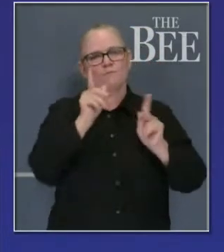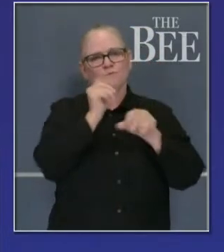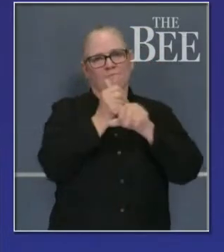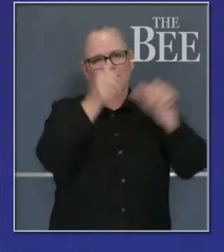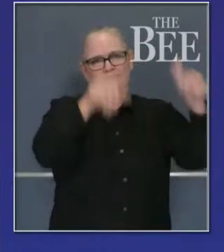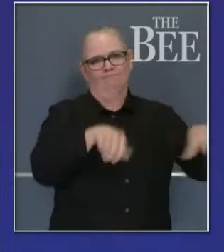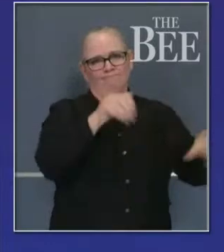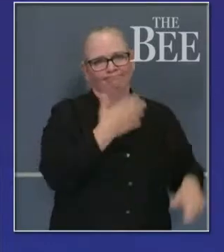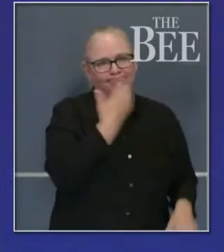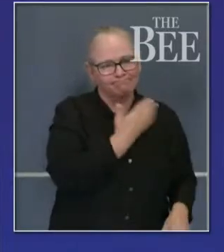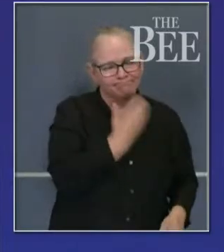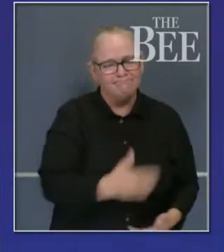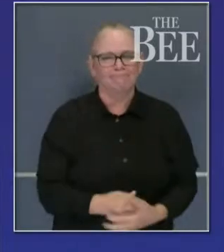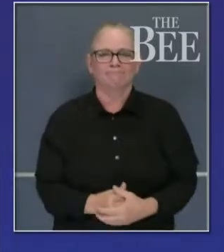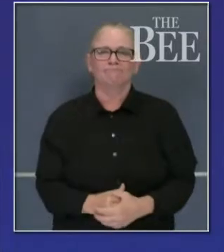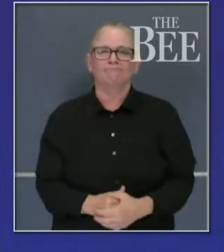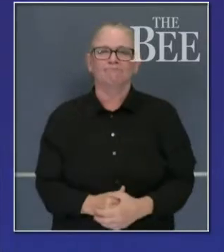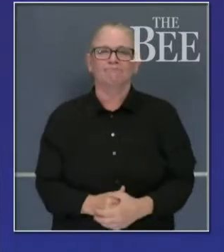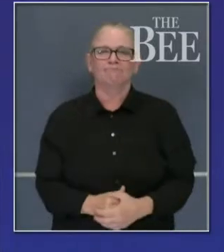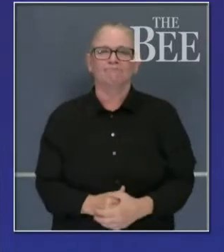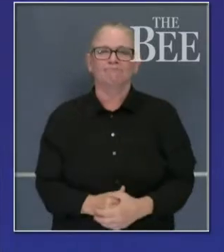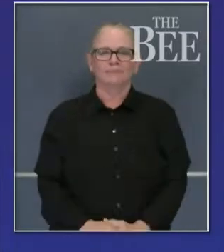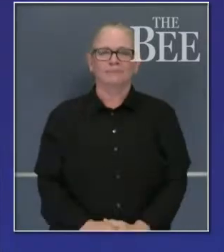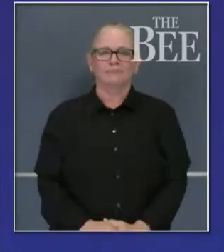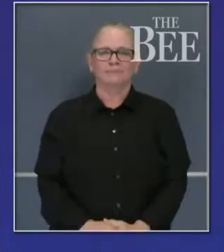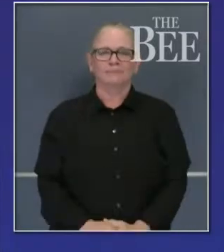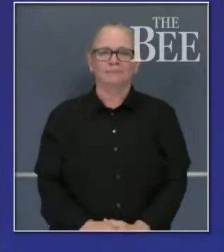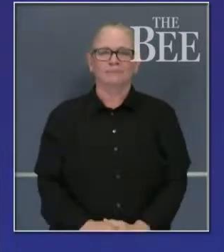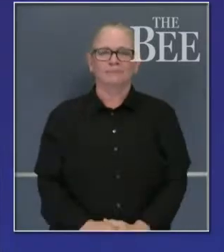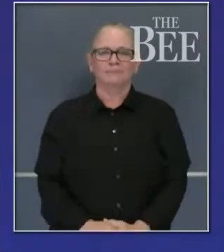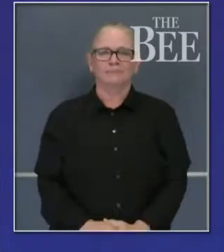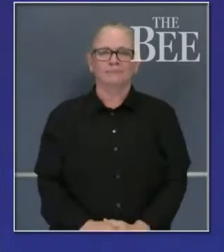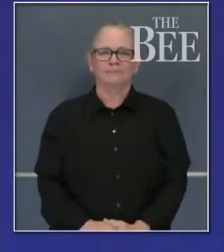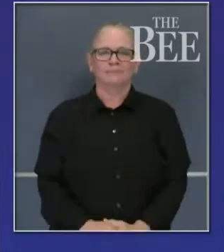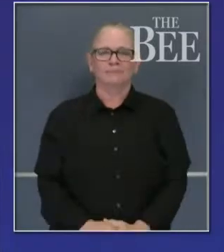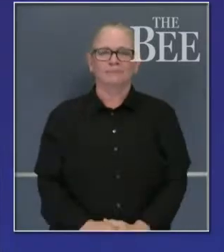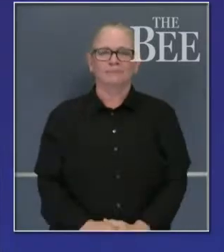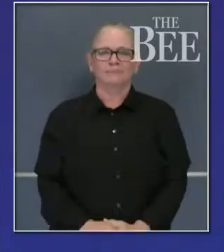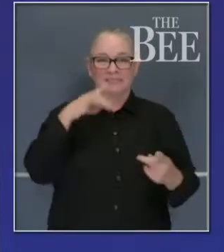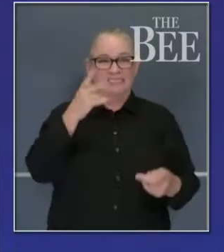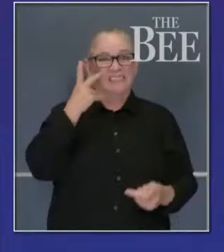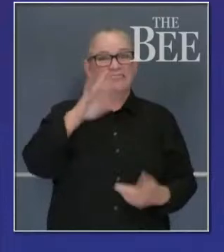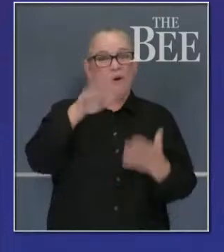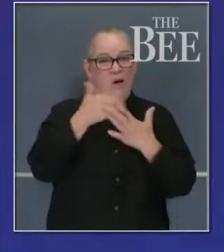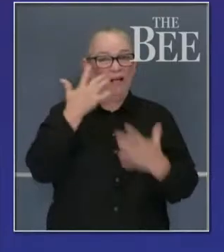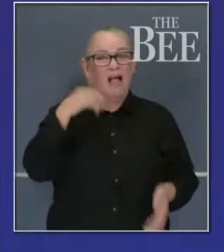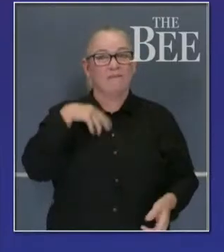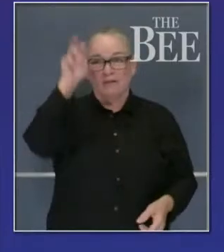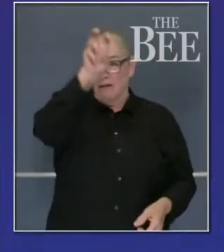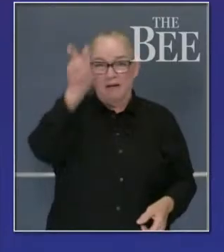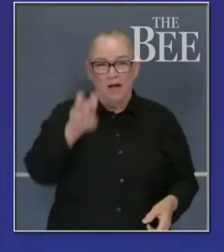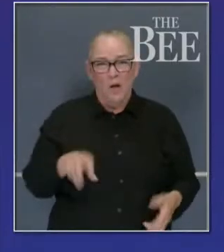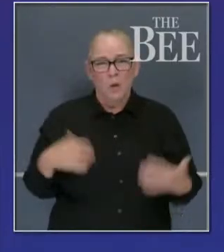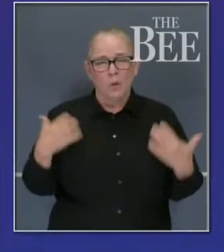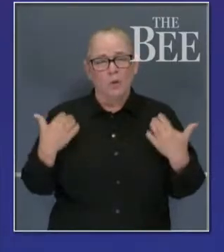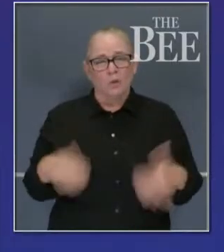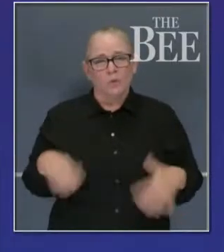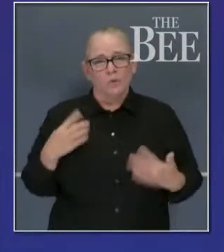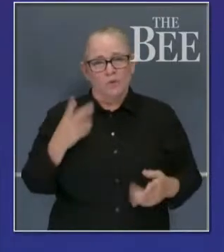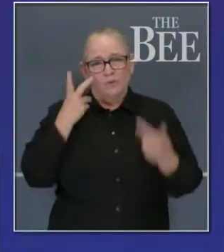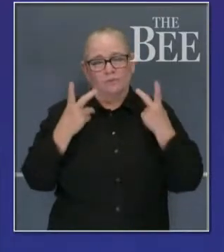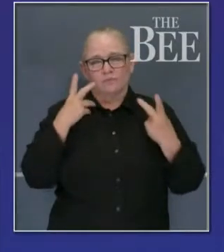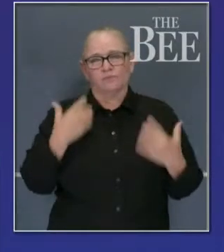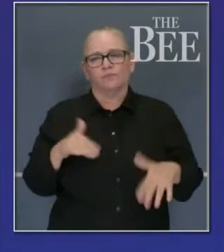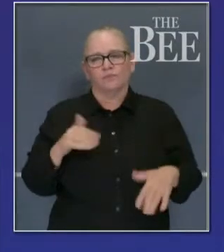expressing that sentiment as much as they have. And you've seen it all over the state, but it was really in particular visible